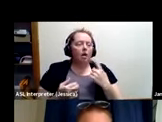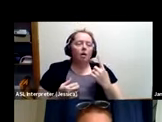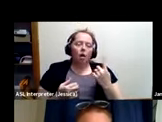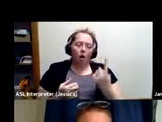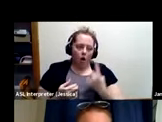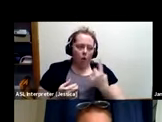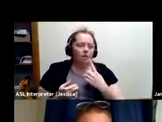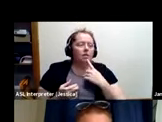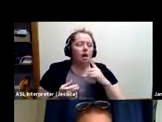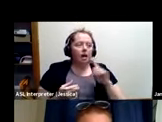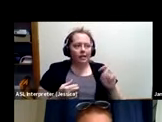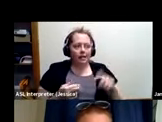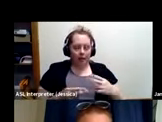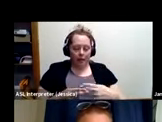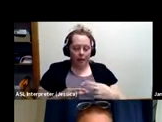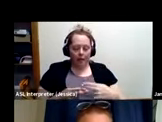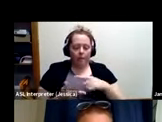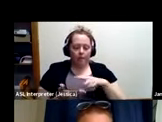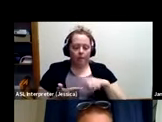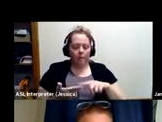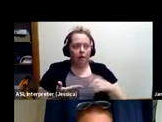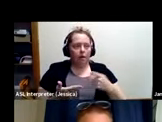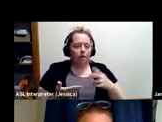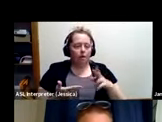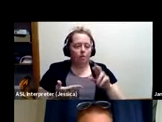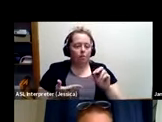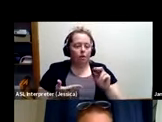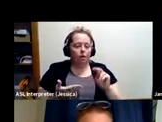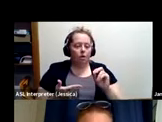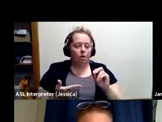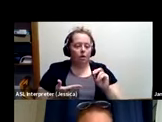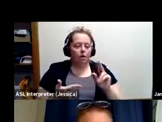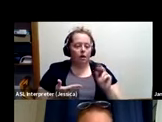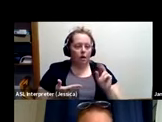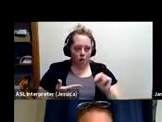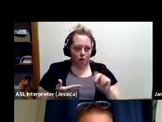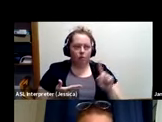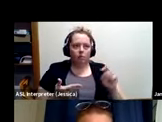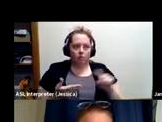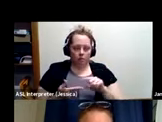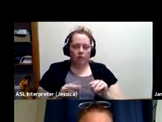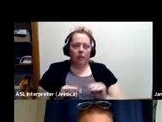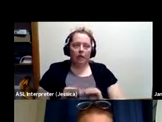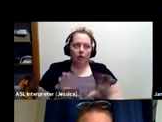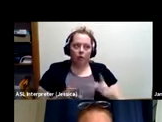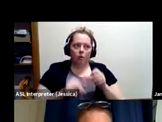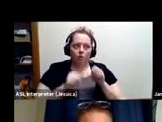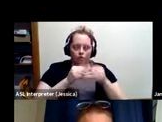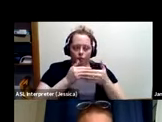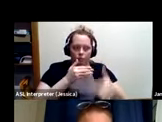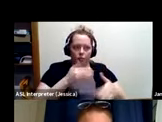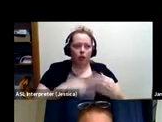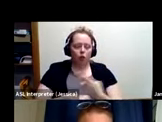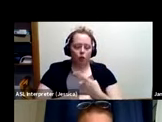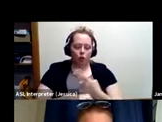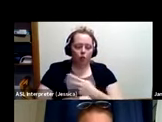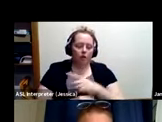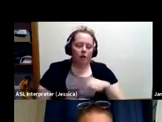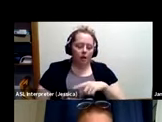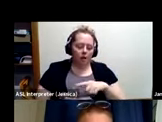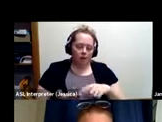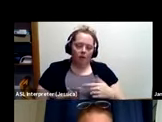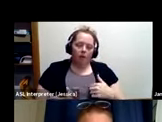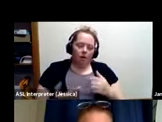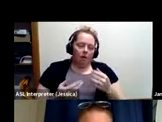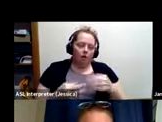your pronouns. If, you know, as far as your safety, I need to know if you ever want me to switch that up with other adults that I might have to talk to, because again, I work in child welfare.